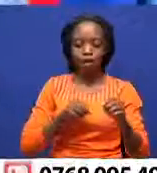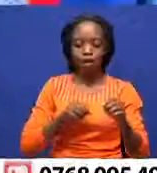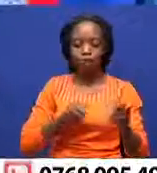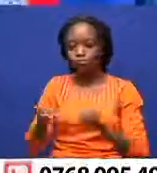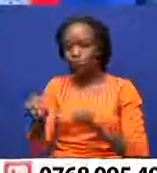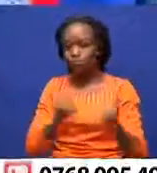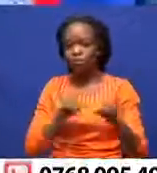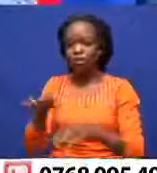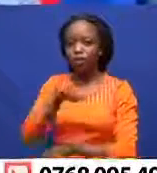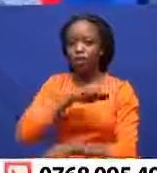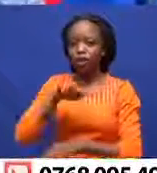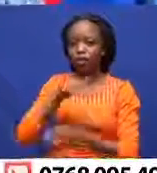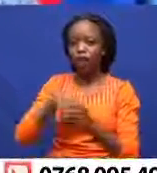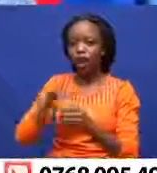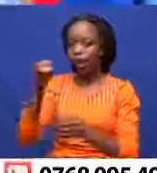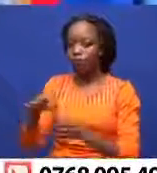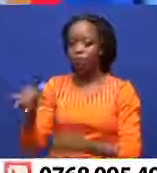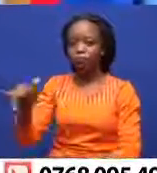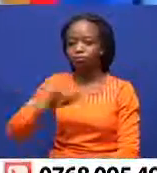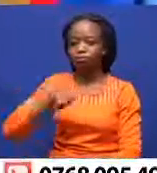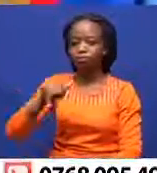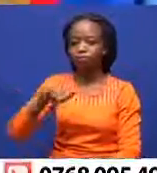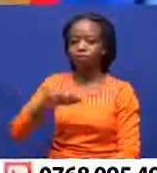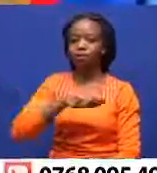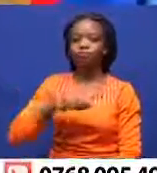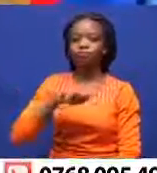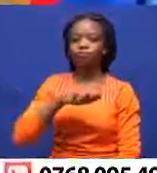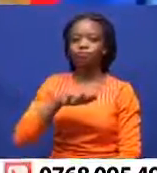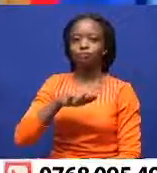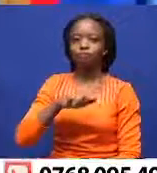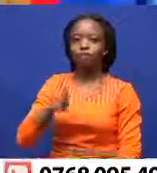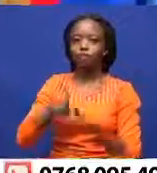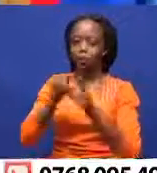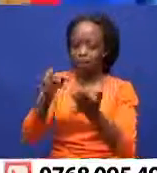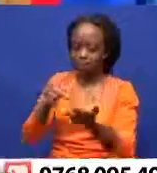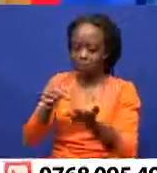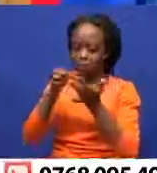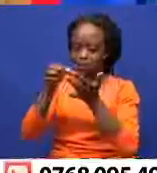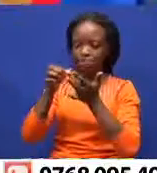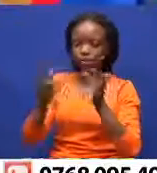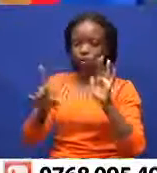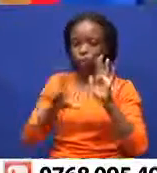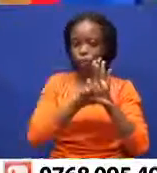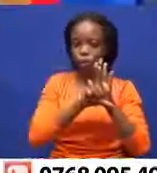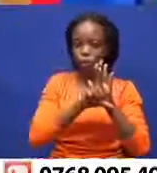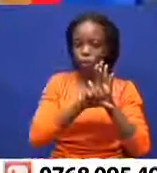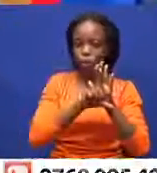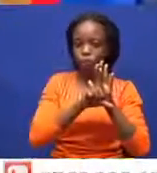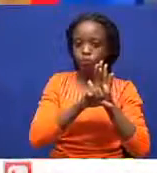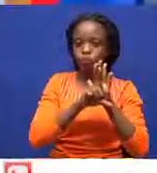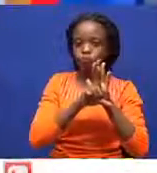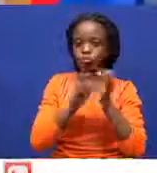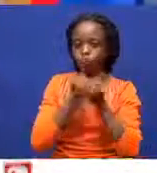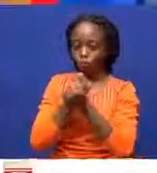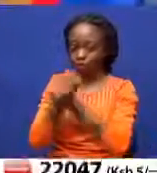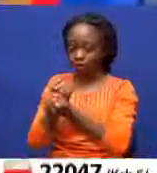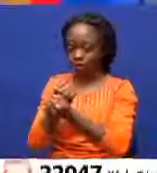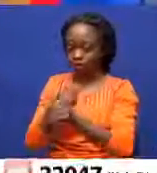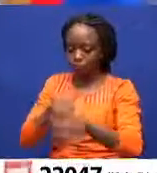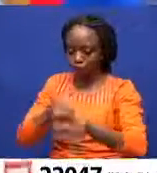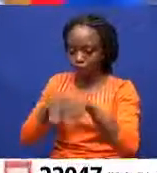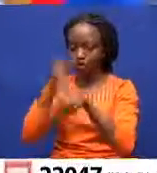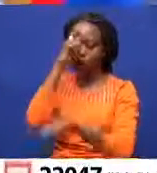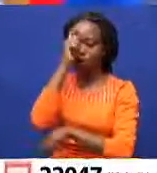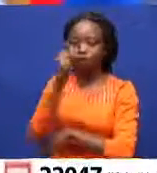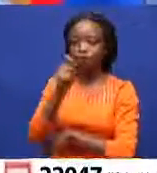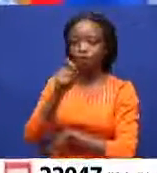and out of Isli area of Nairobi and the specific limitations in force with respect to the